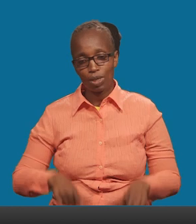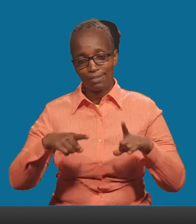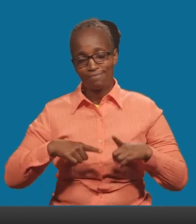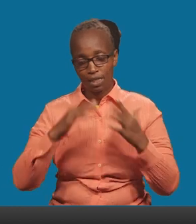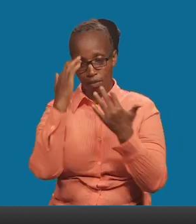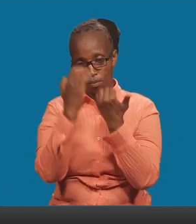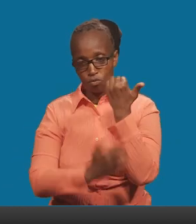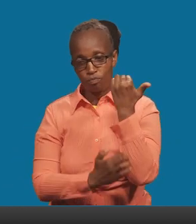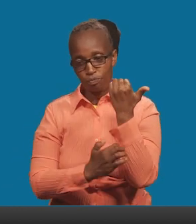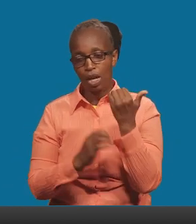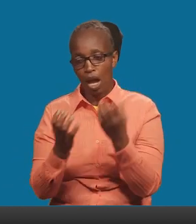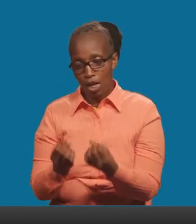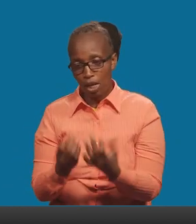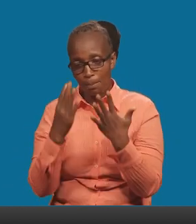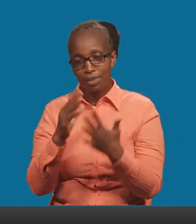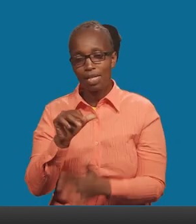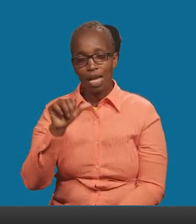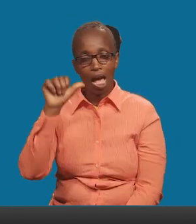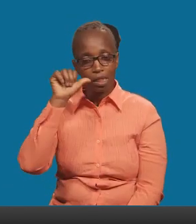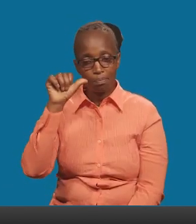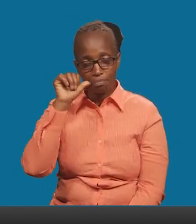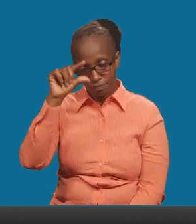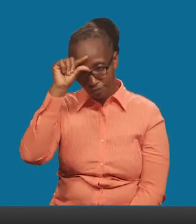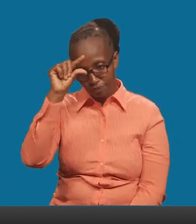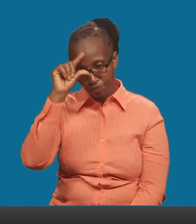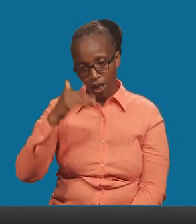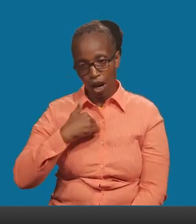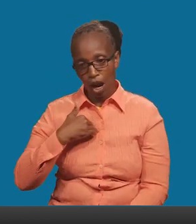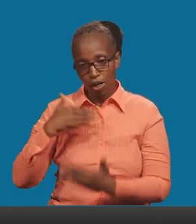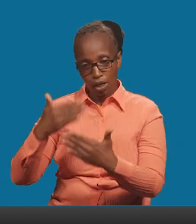British government had set aside land for their settlements.